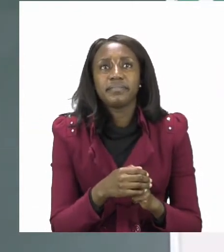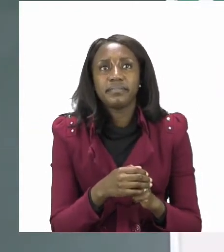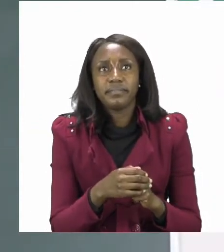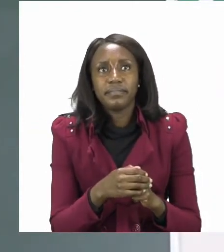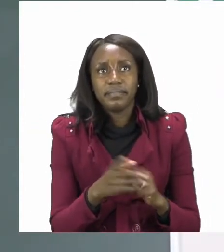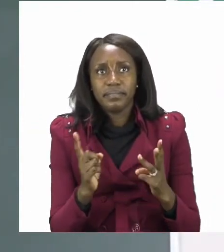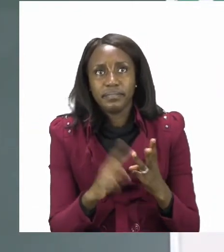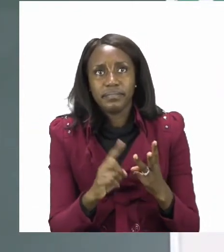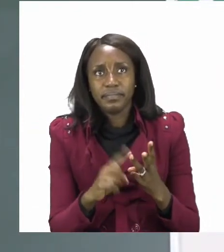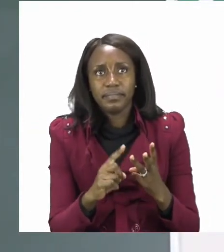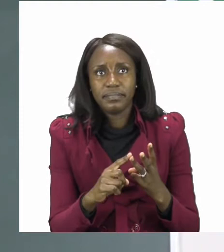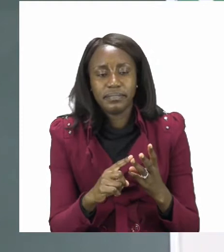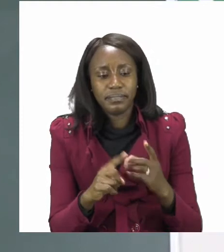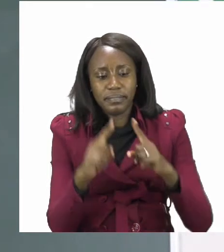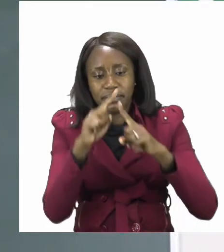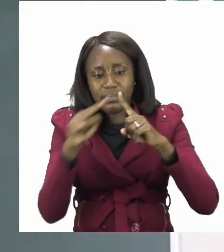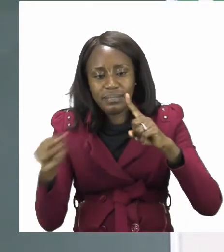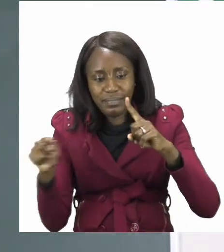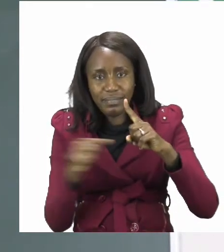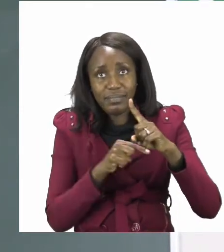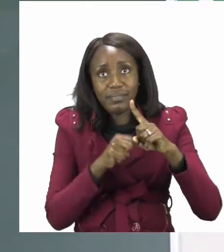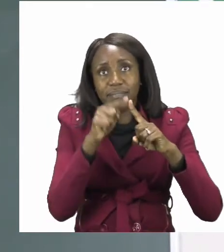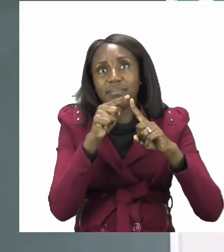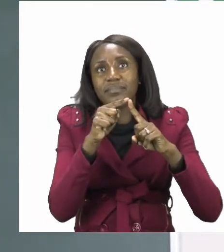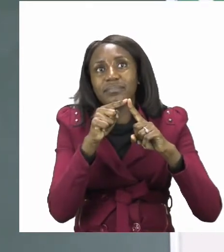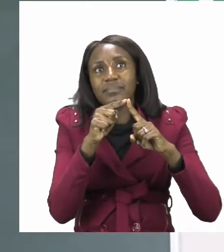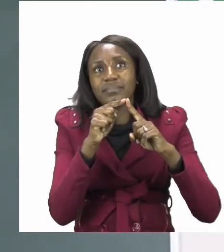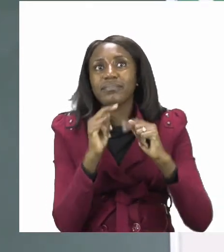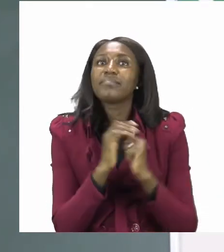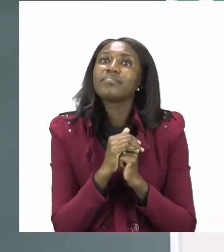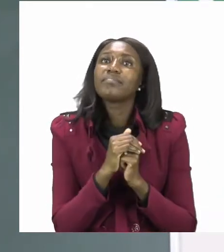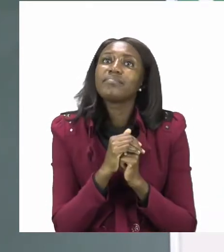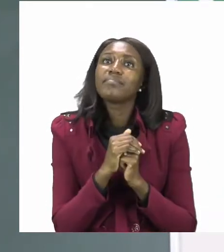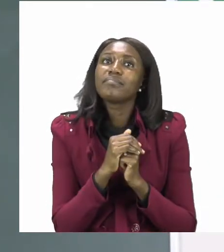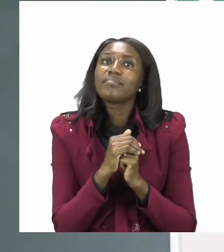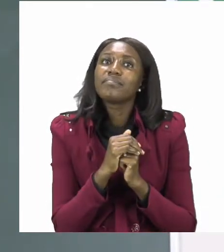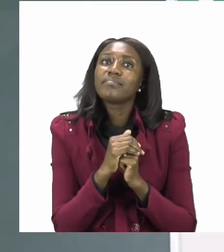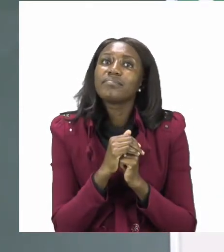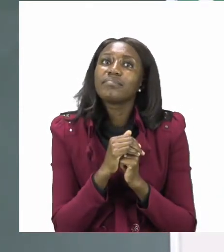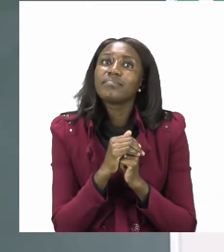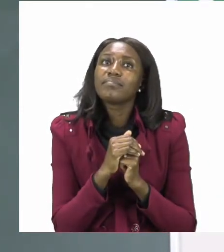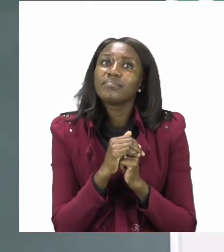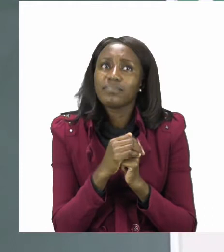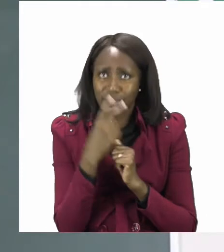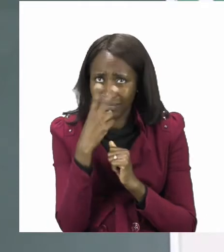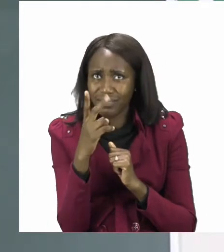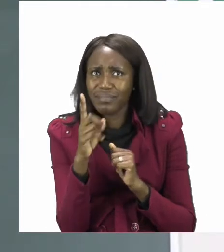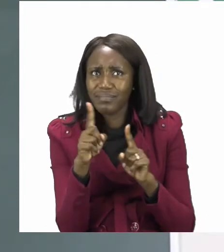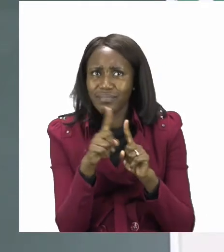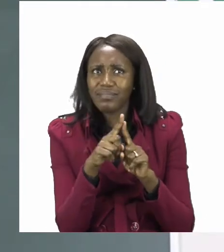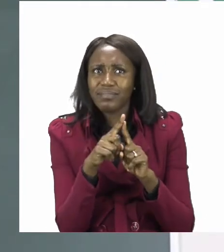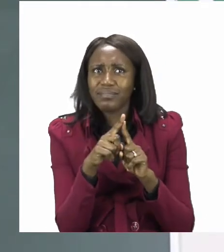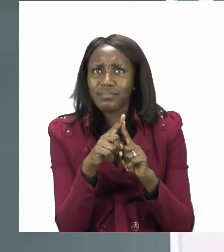going to draw is for the triangular prism. Now this one is shaped like a pyramid, and as you